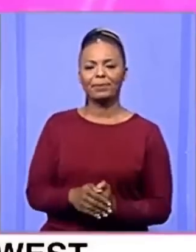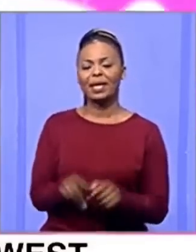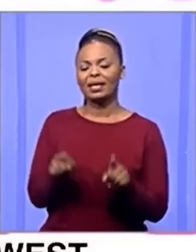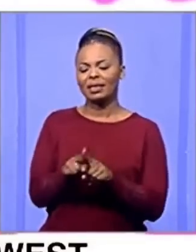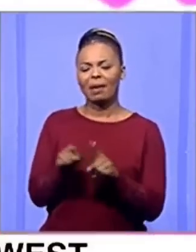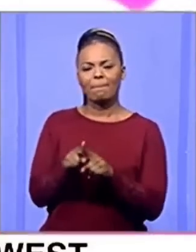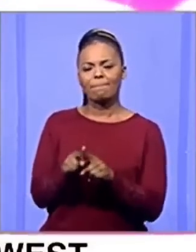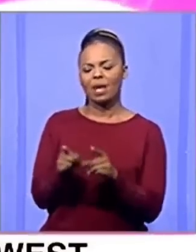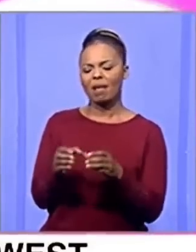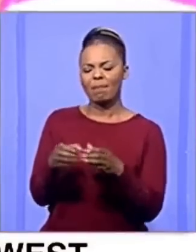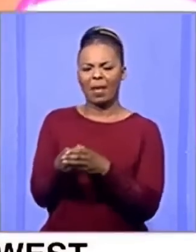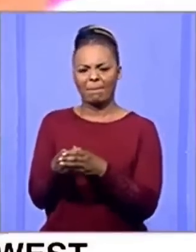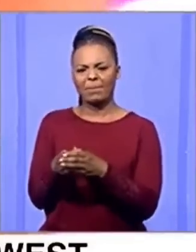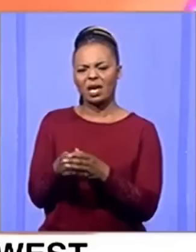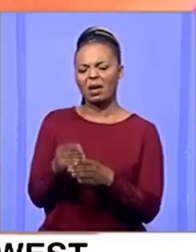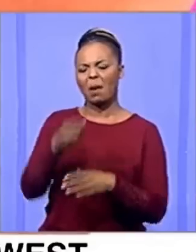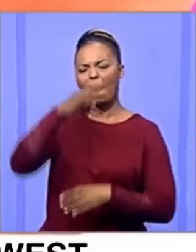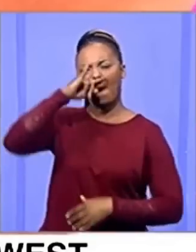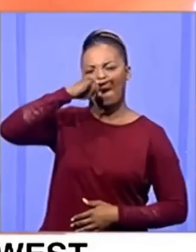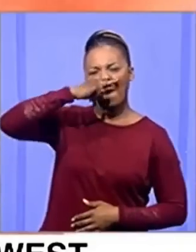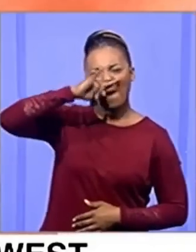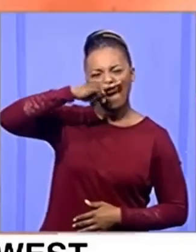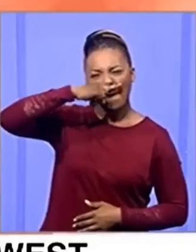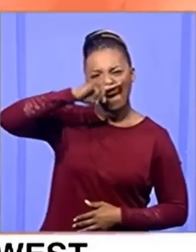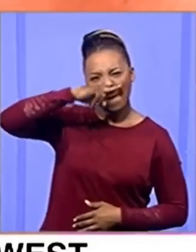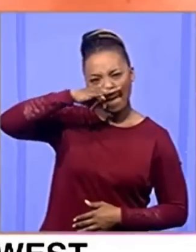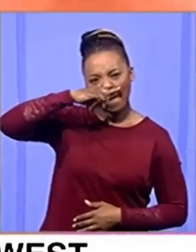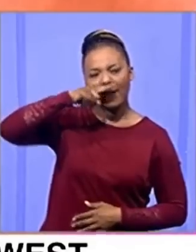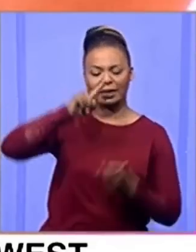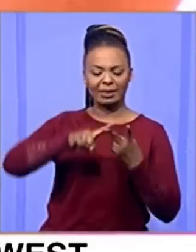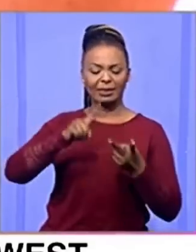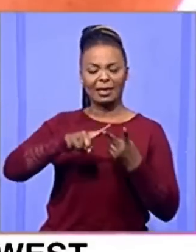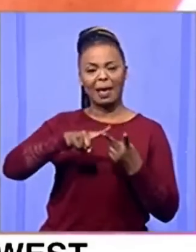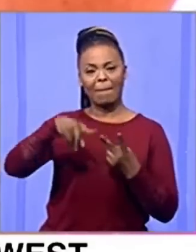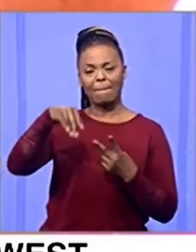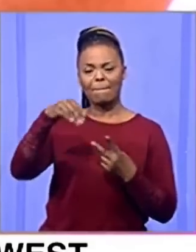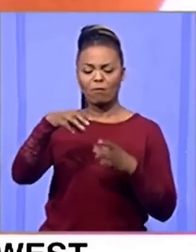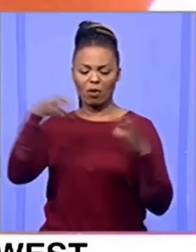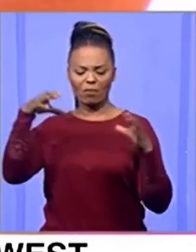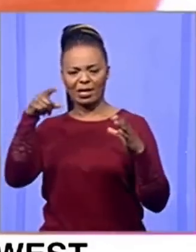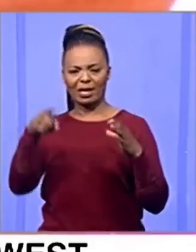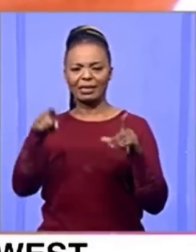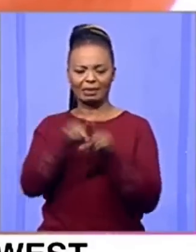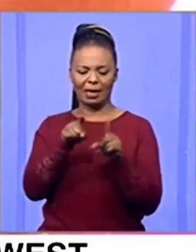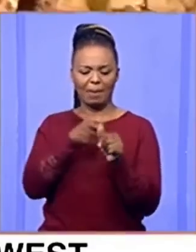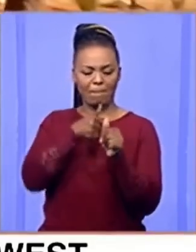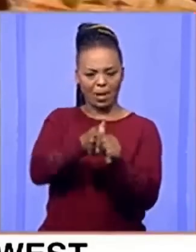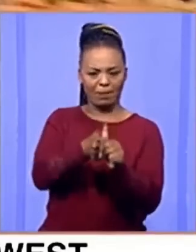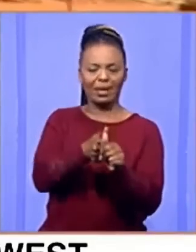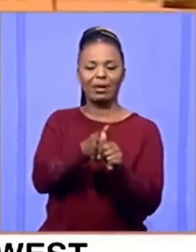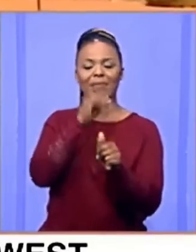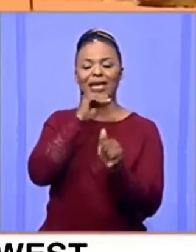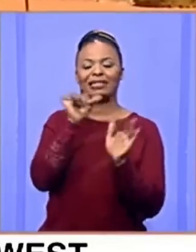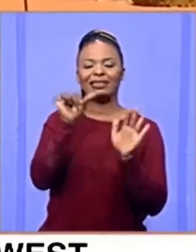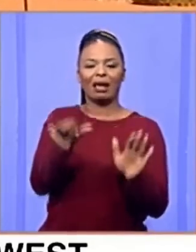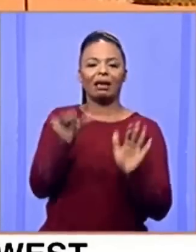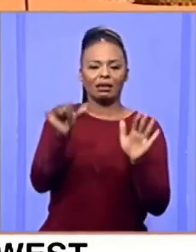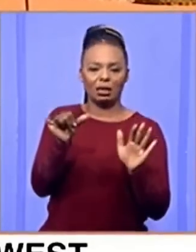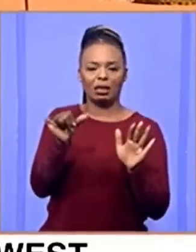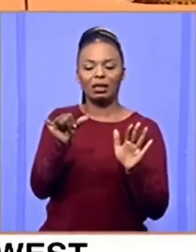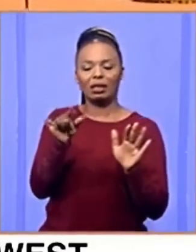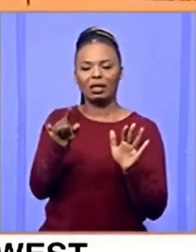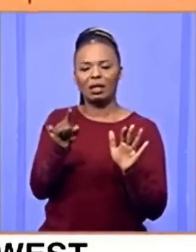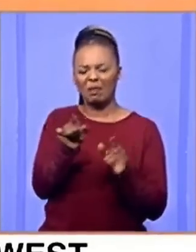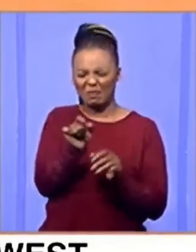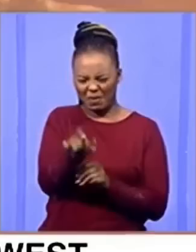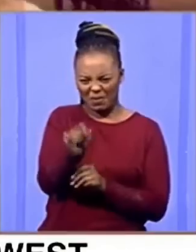tlhagalla dikalakuni tse di tona tse di kgolwane gape tse di latellang tse di le 16 bankana ba tsone